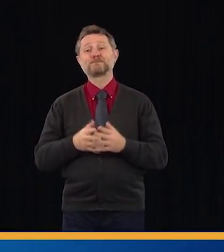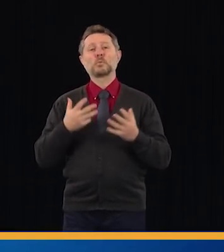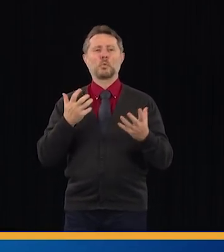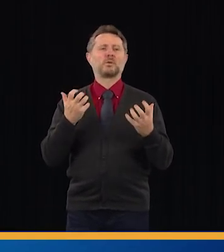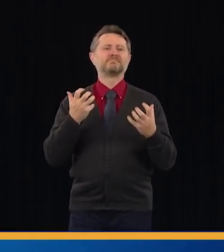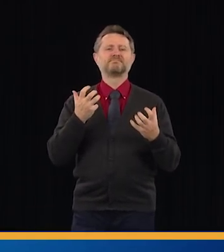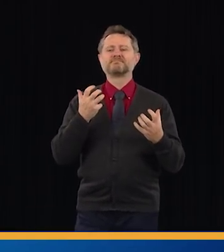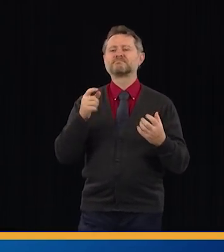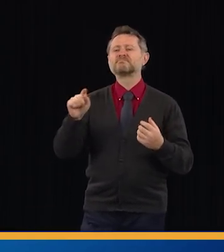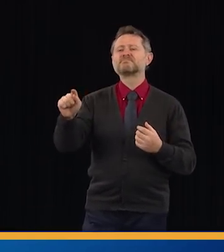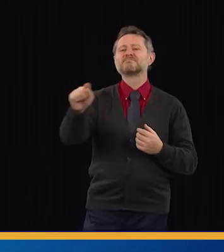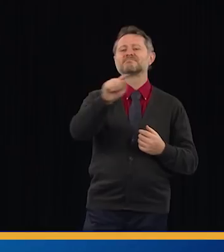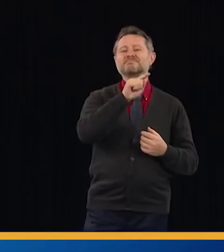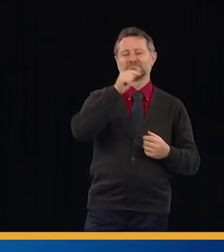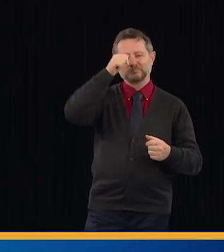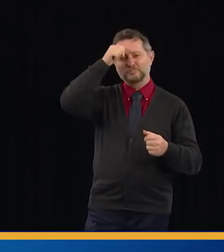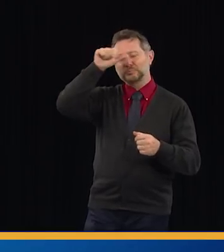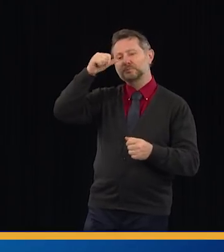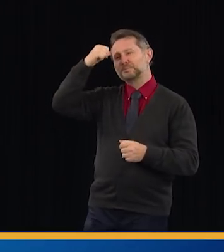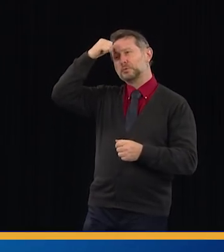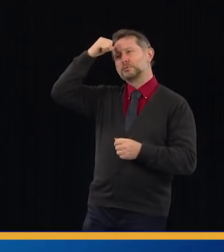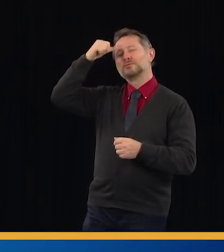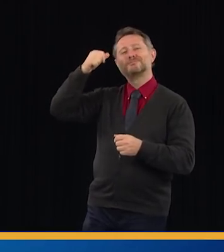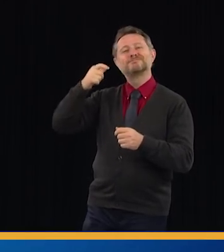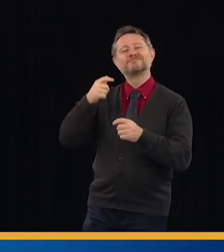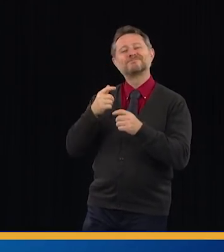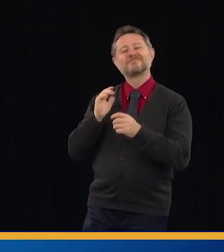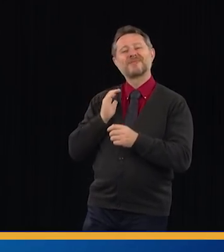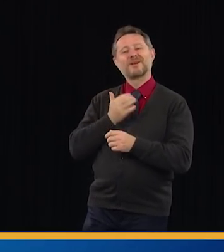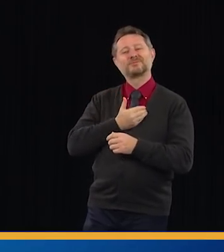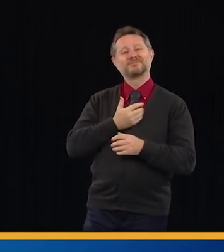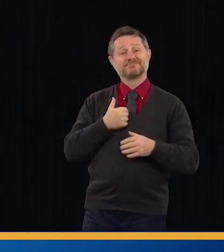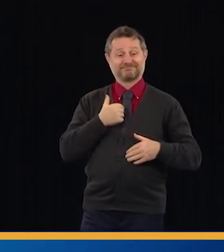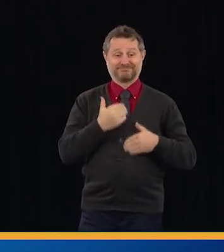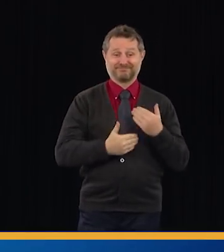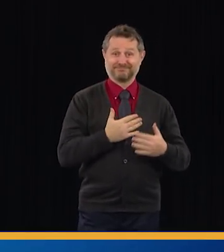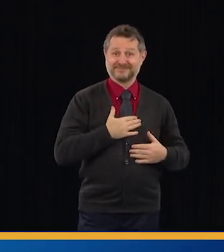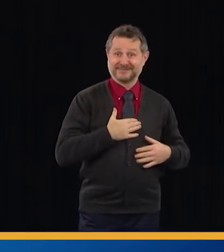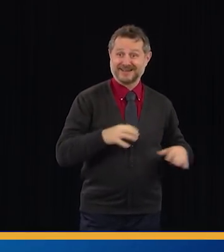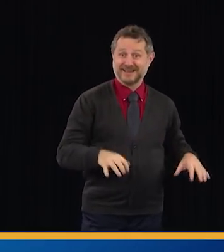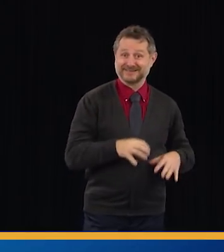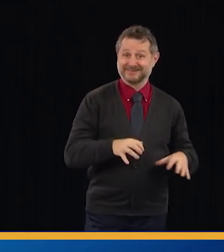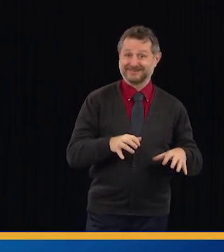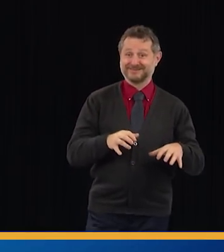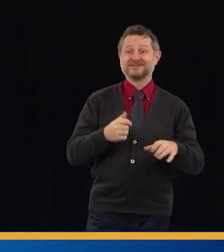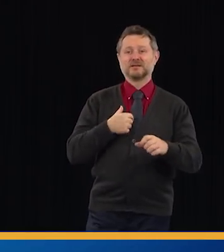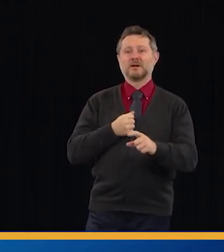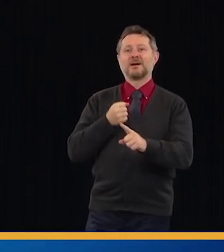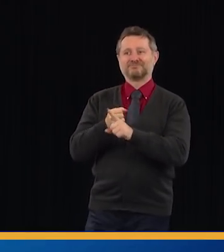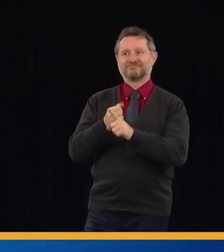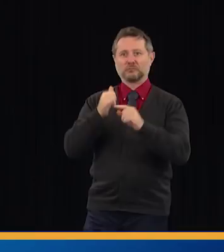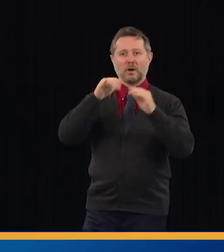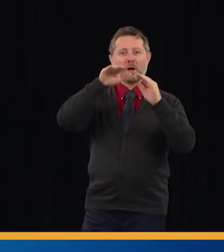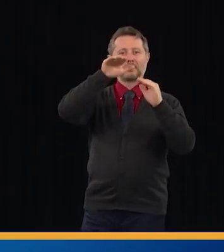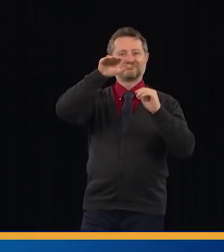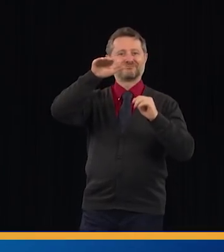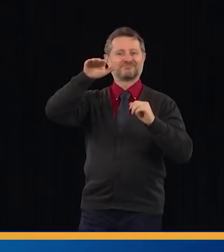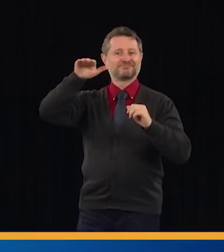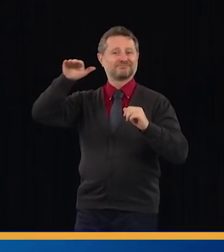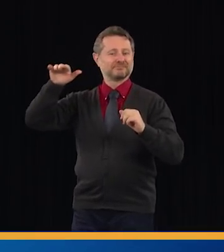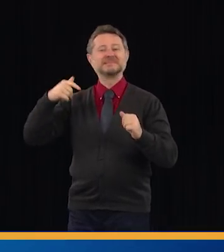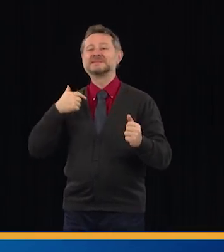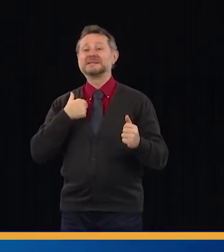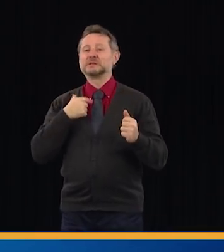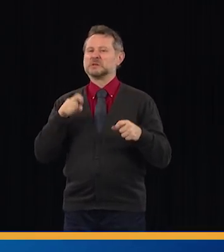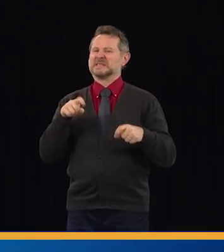people to remember that we're flattening that curve, and if anything, we double down now on